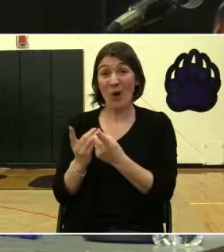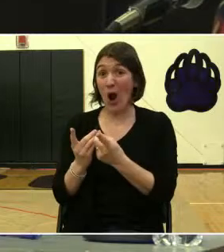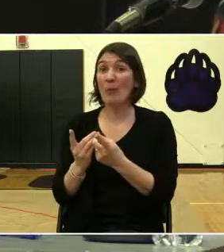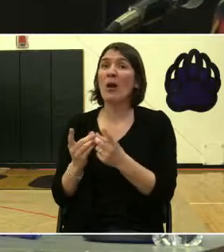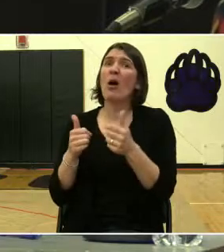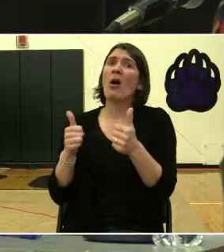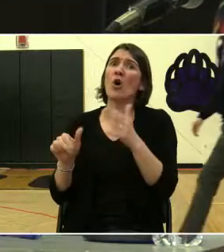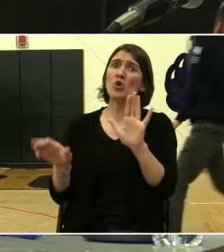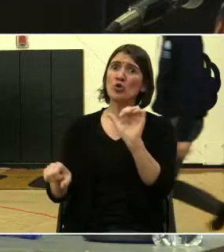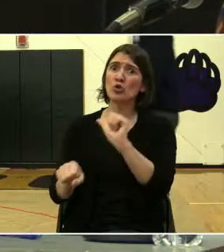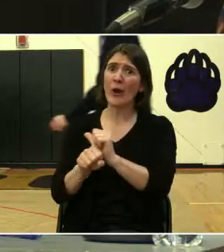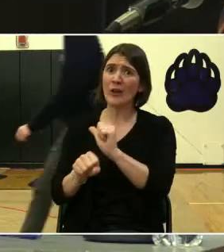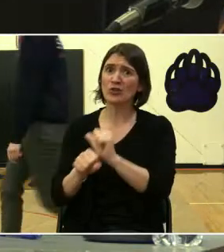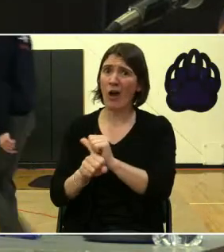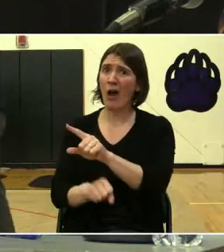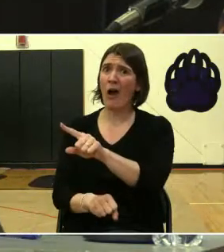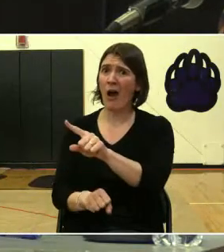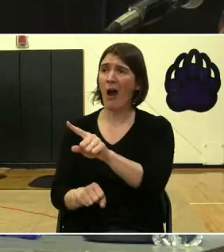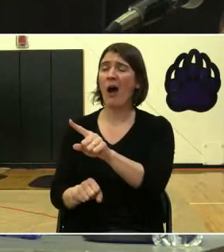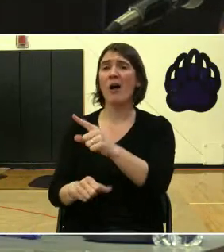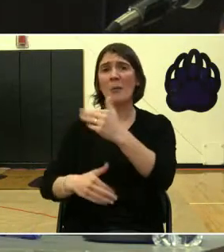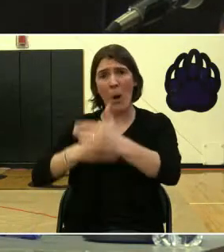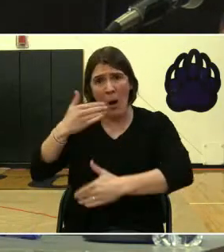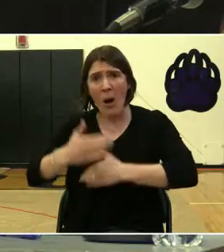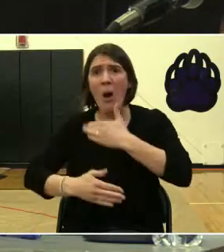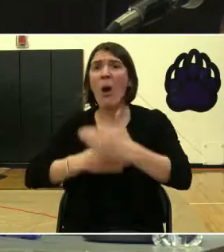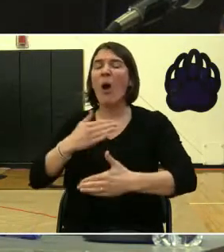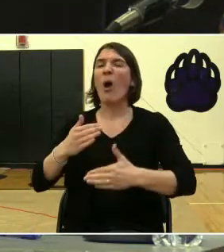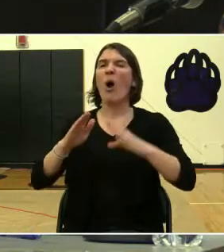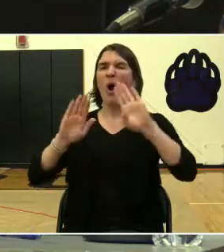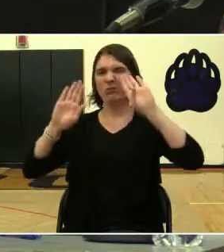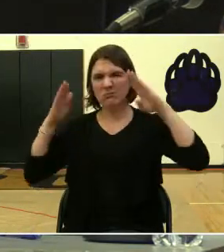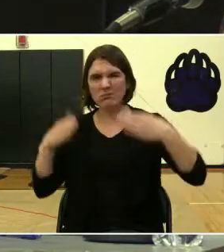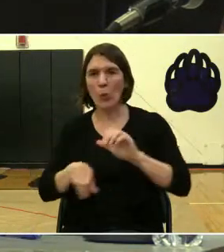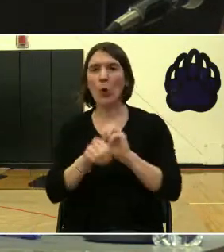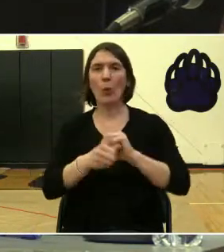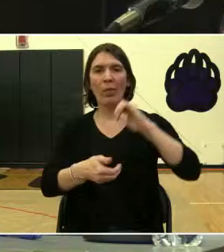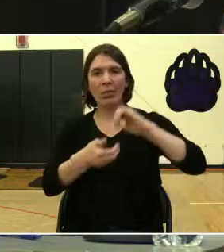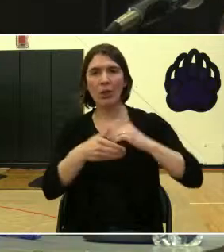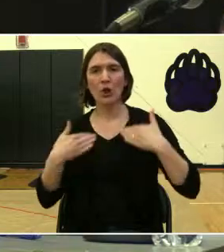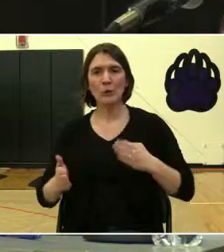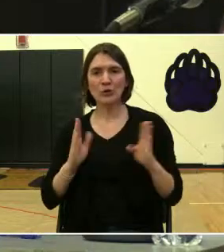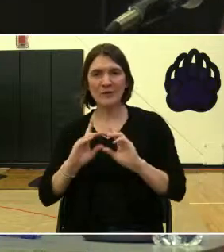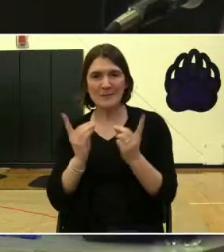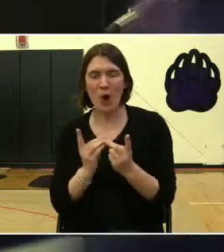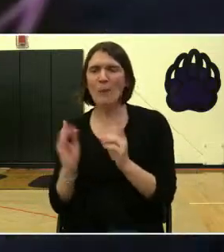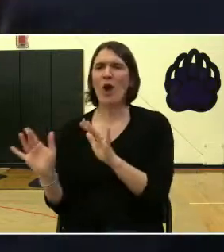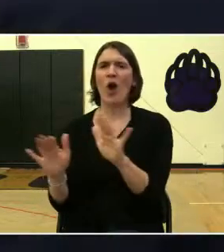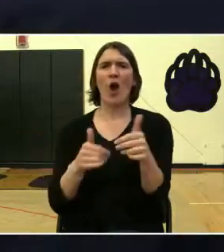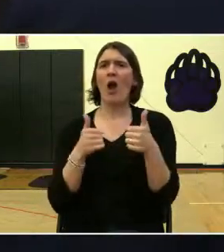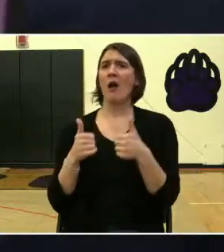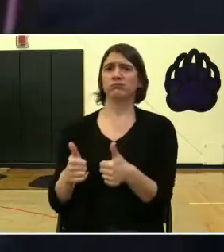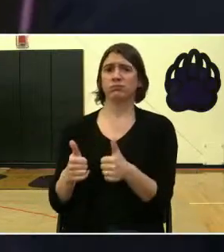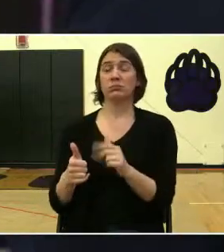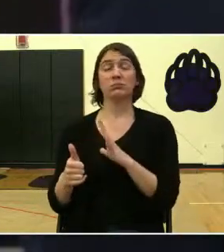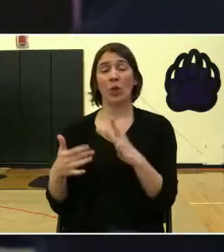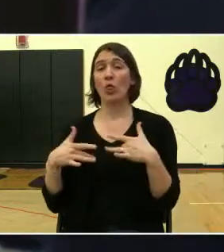doing an excellent job at recruitment along with the Human Services department and we are uh we are getting to